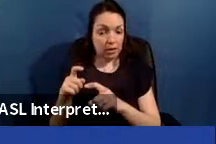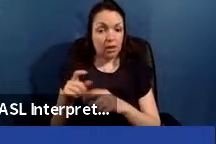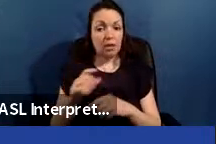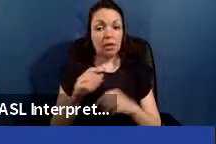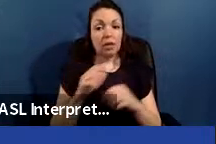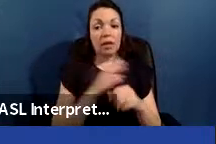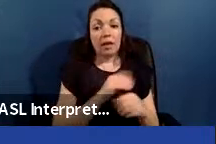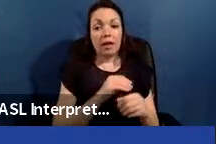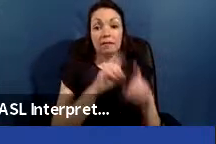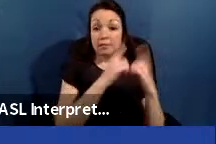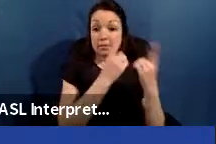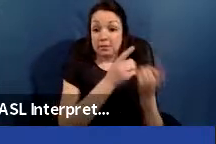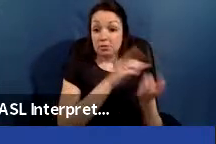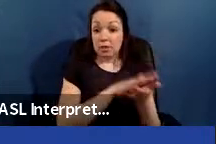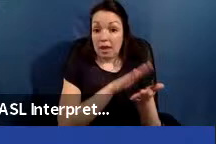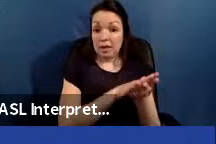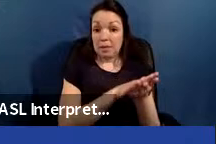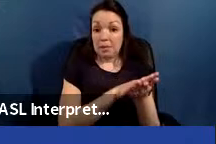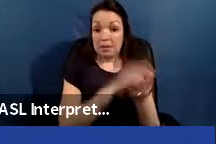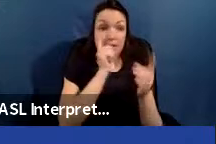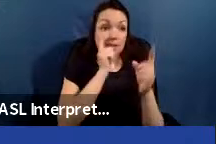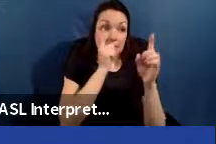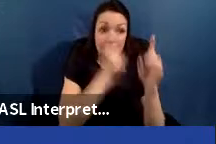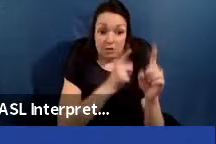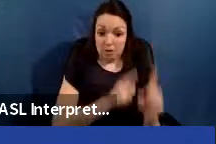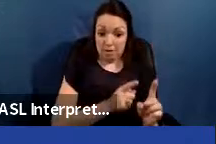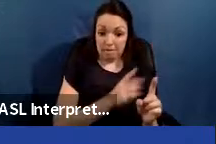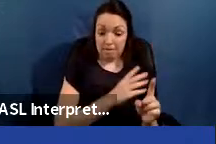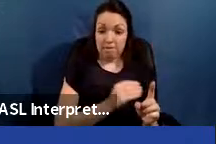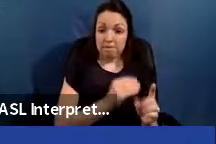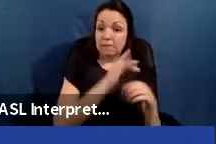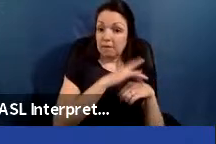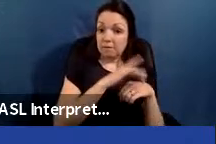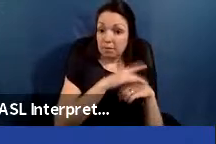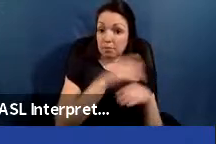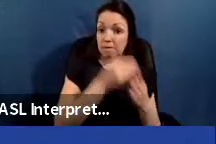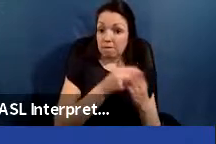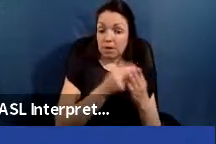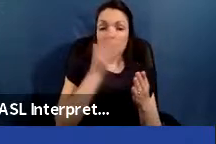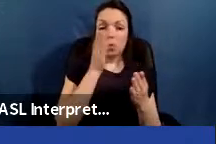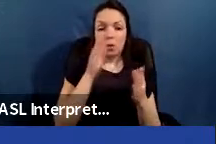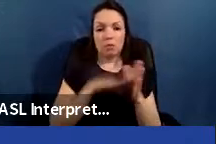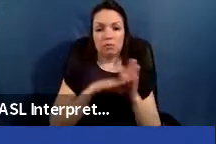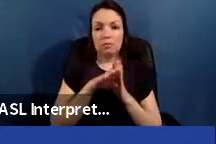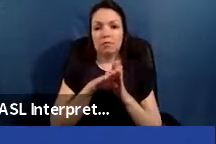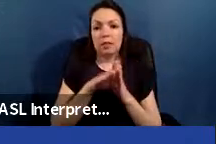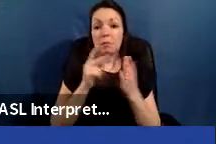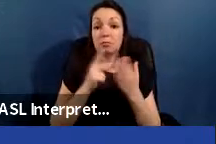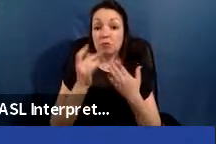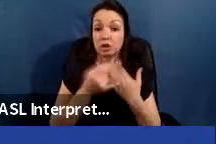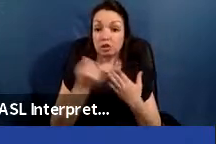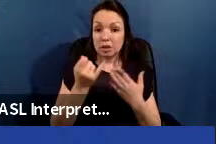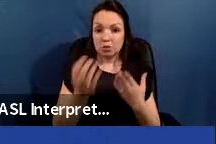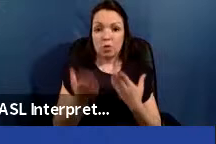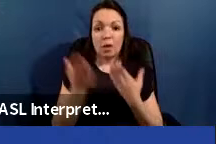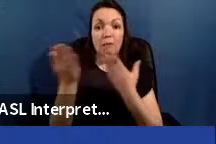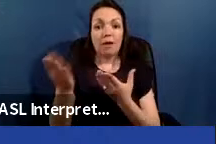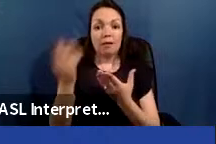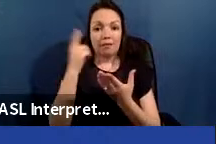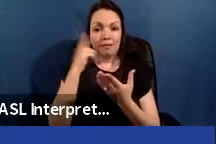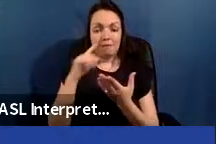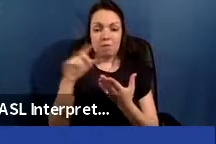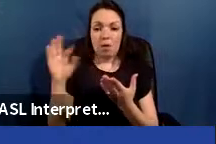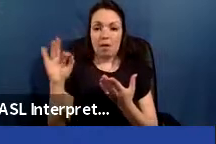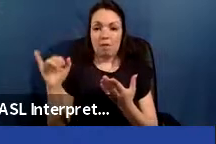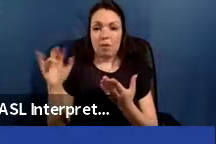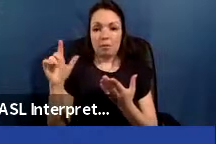district's academic initiatives and available funding, we'll develop a list of projects recommended for the FY22 budget, and